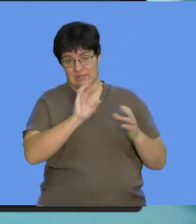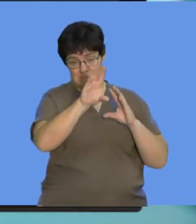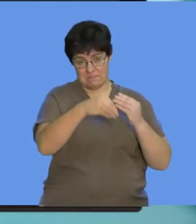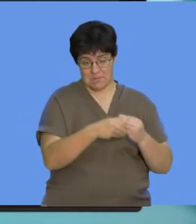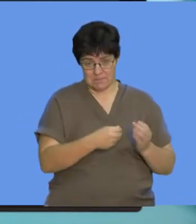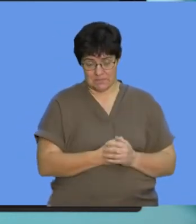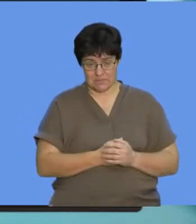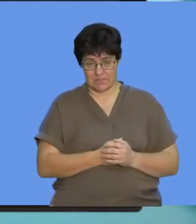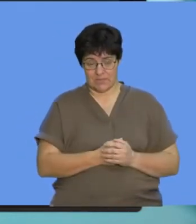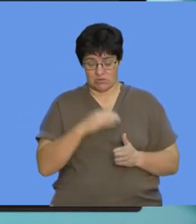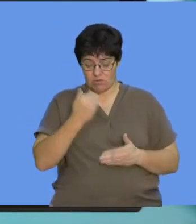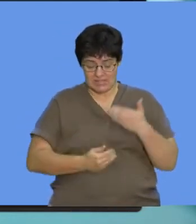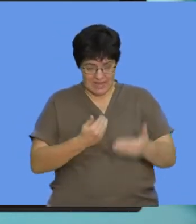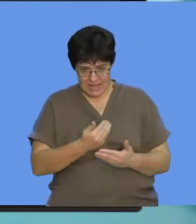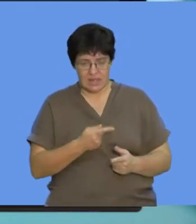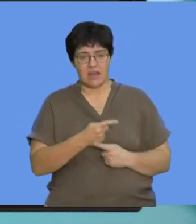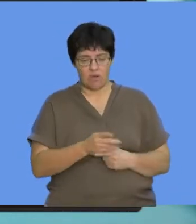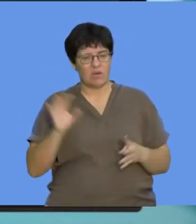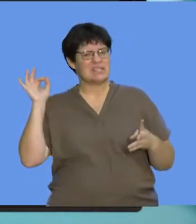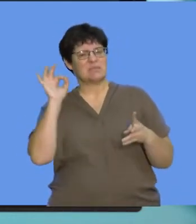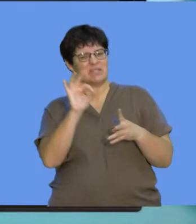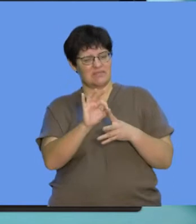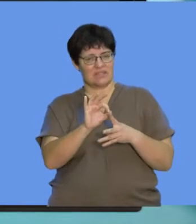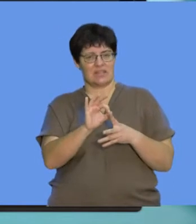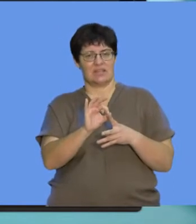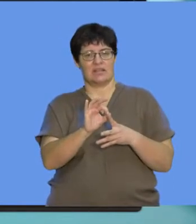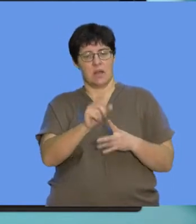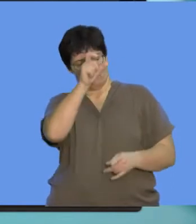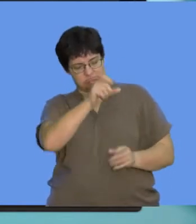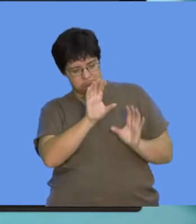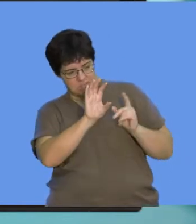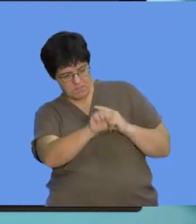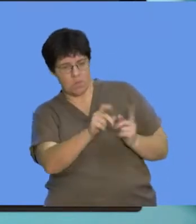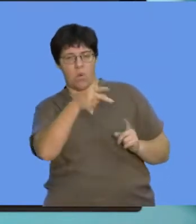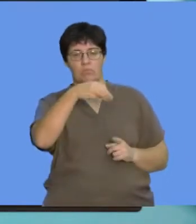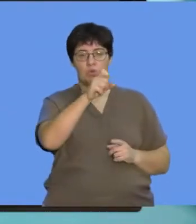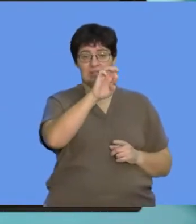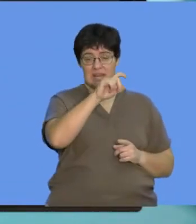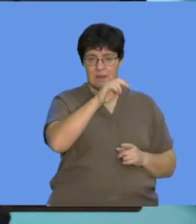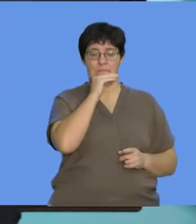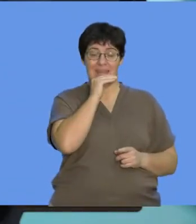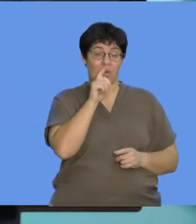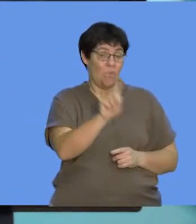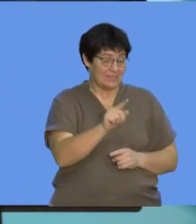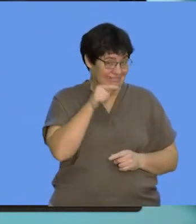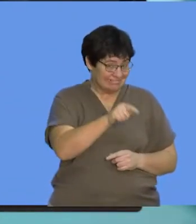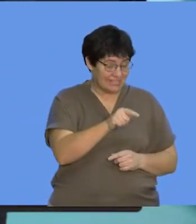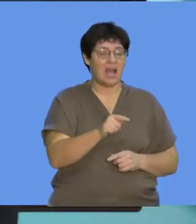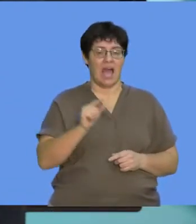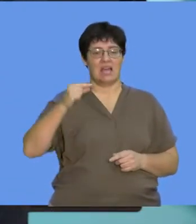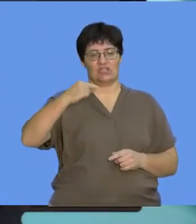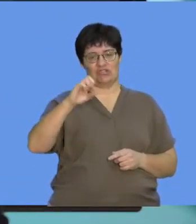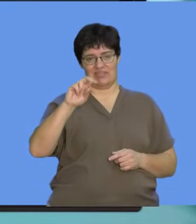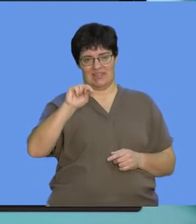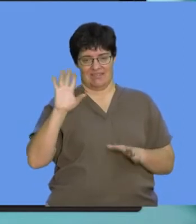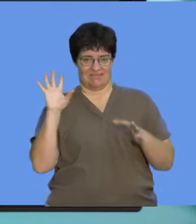So a sequence of nucleotides that code for a specific characteristic or protein is called a gene. And a